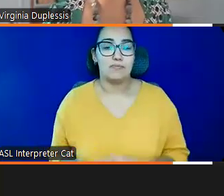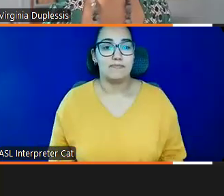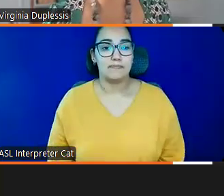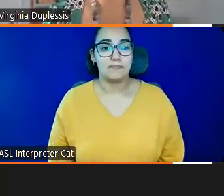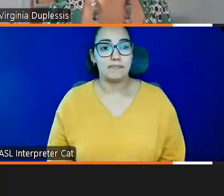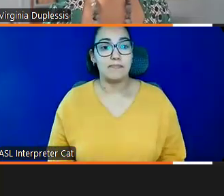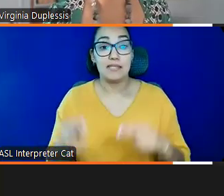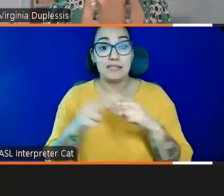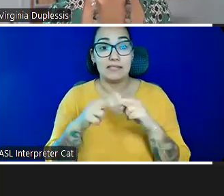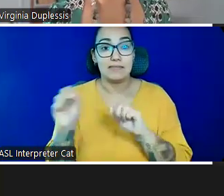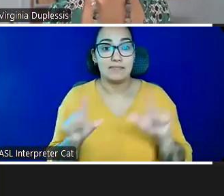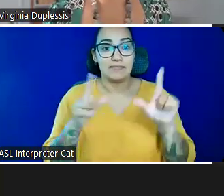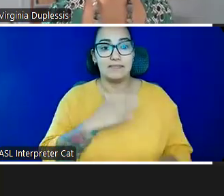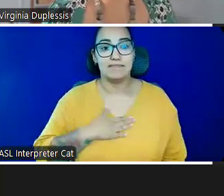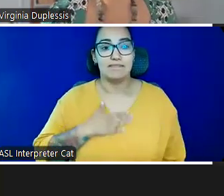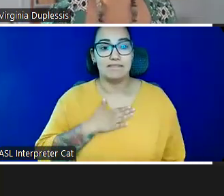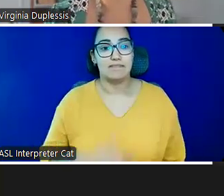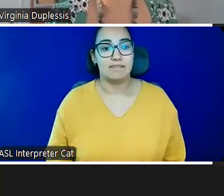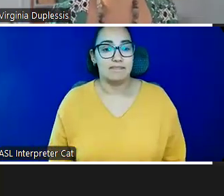Next slide, please.